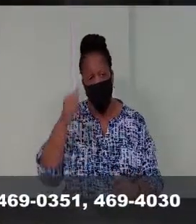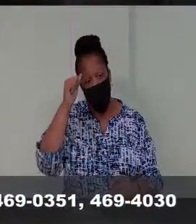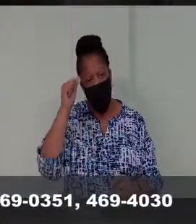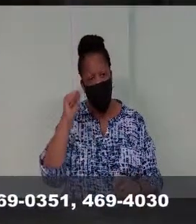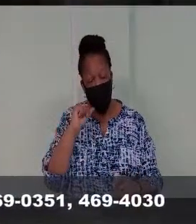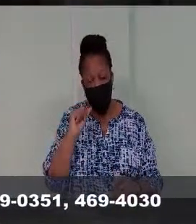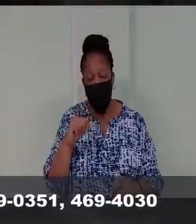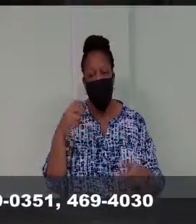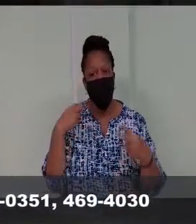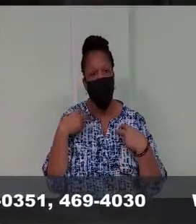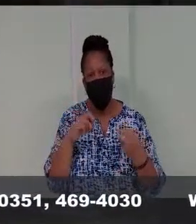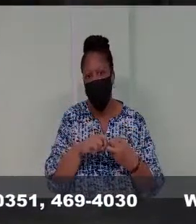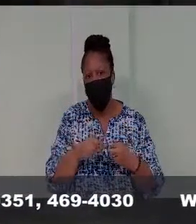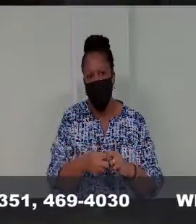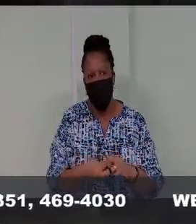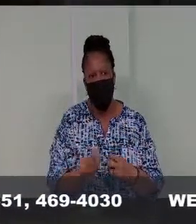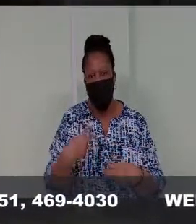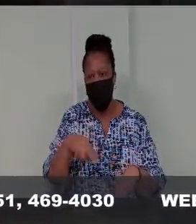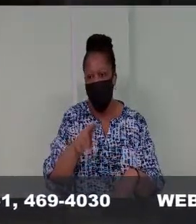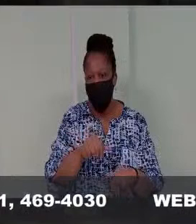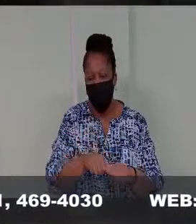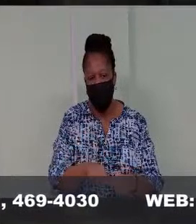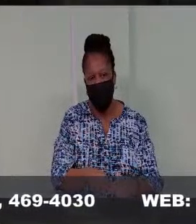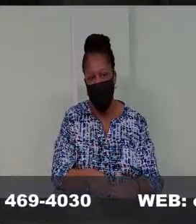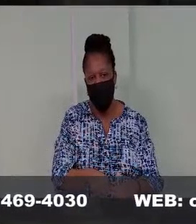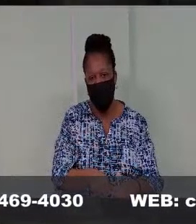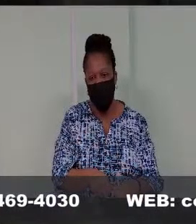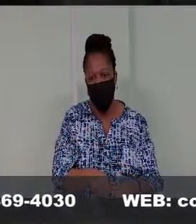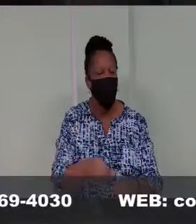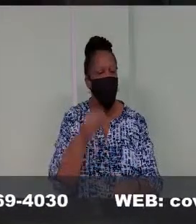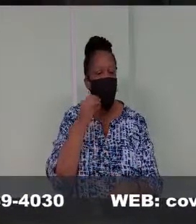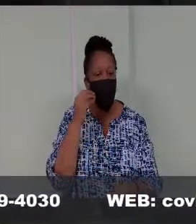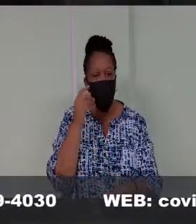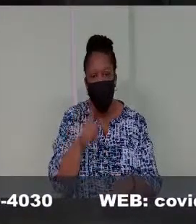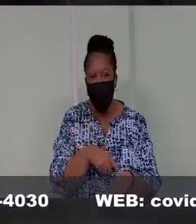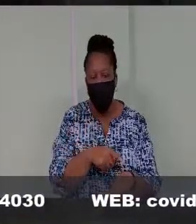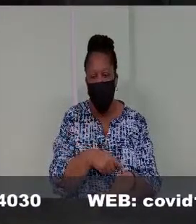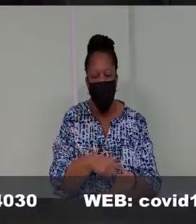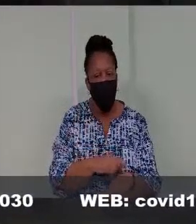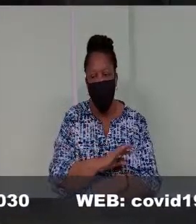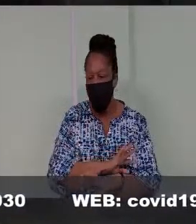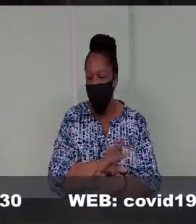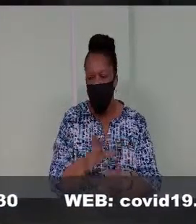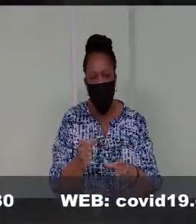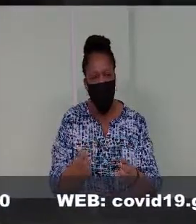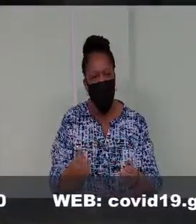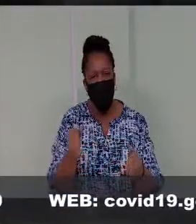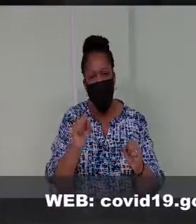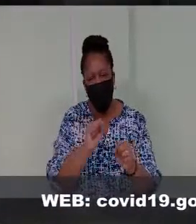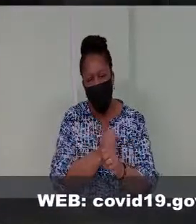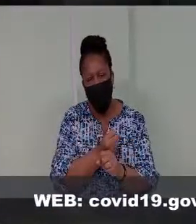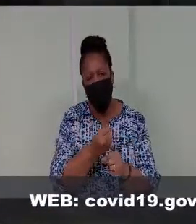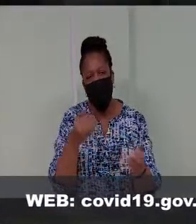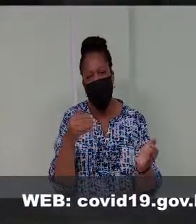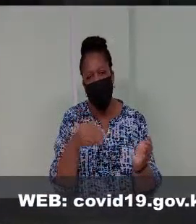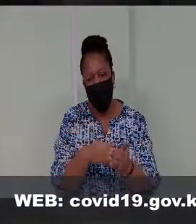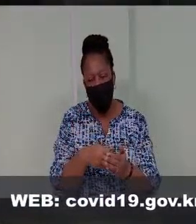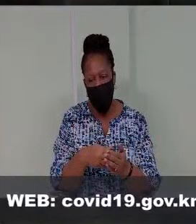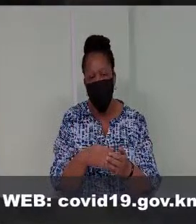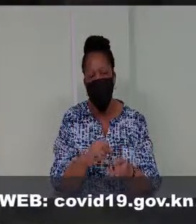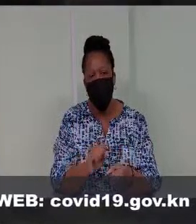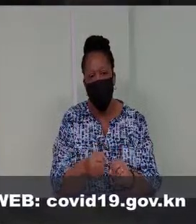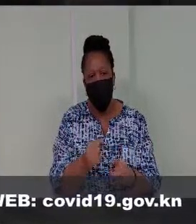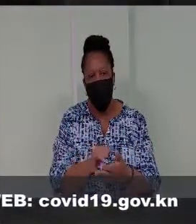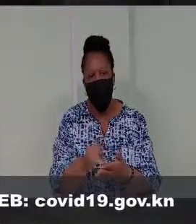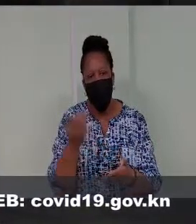motto to attempt to avoid a second lockdown. We already experienced the long